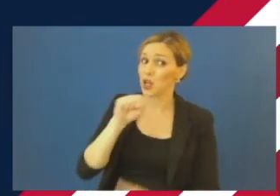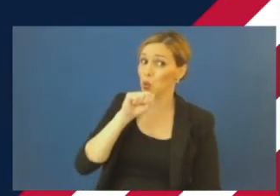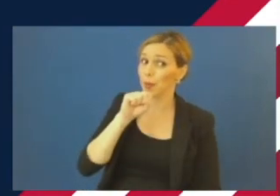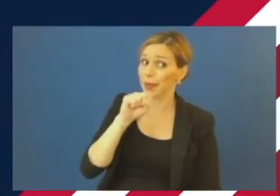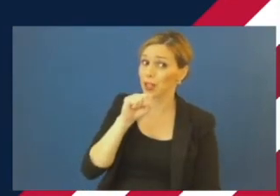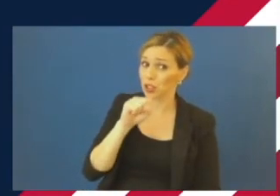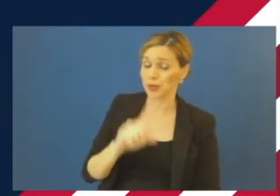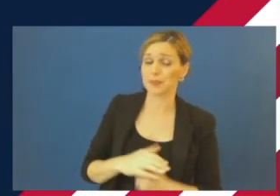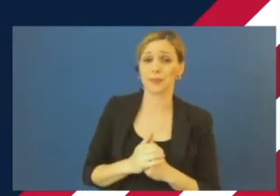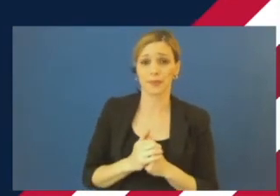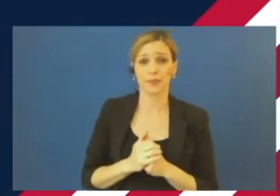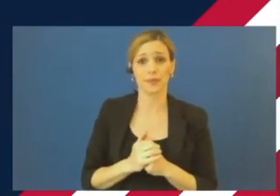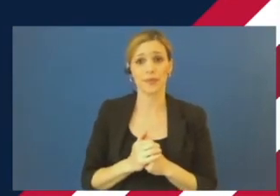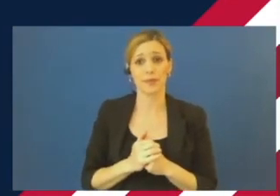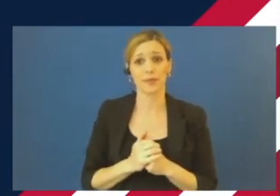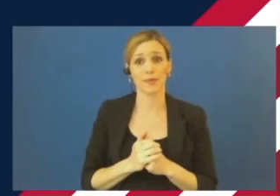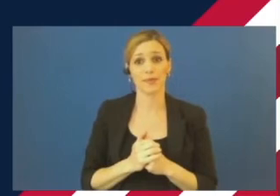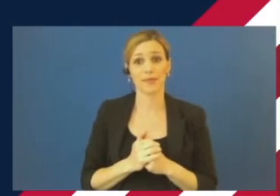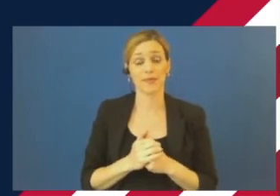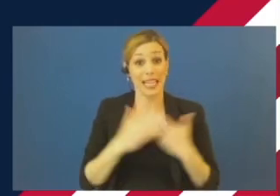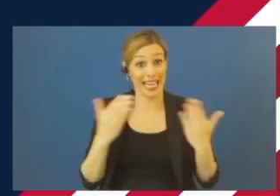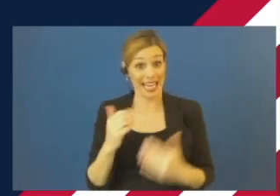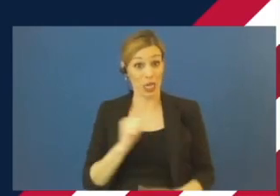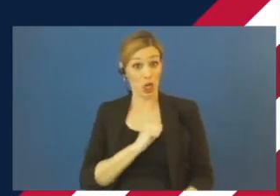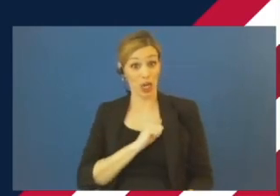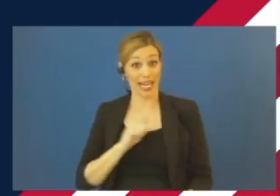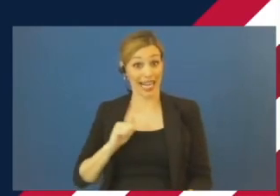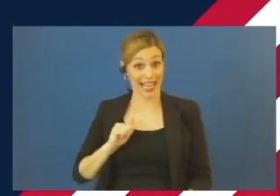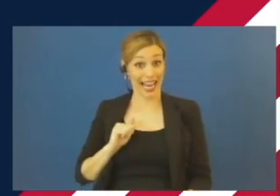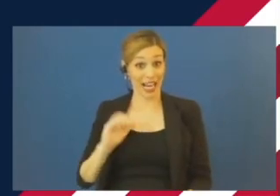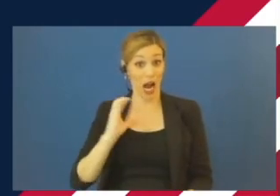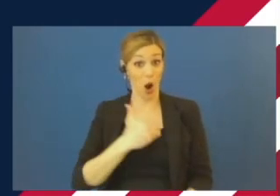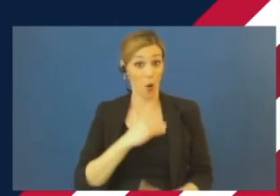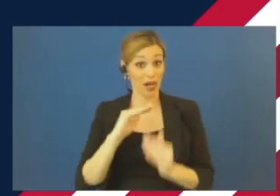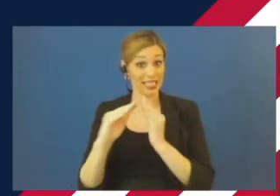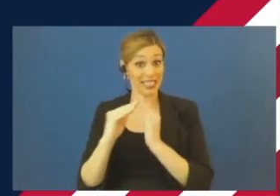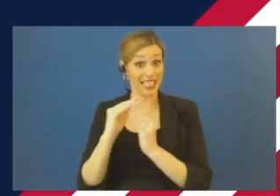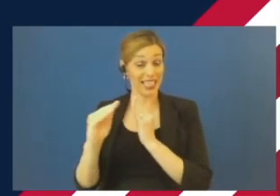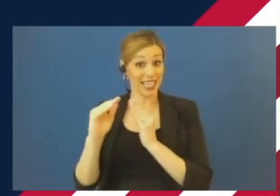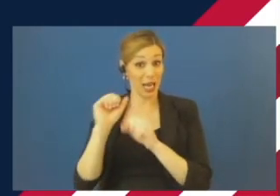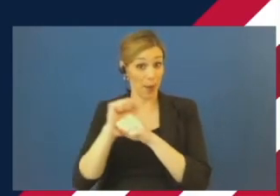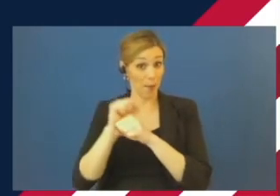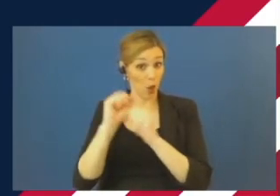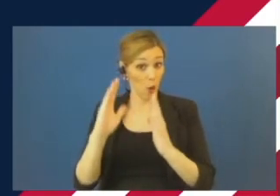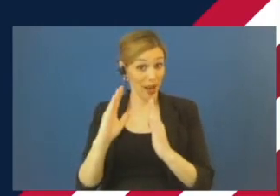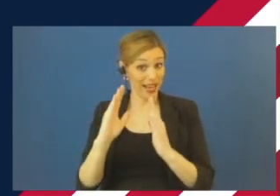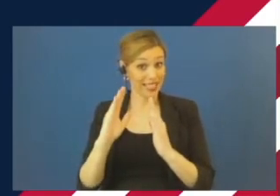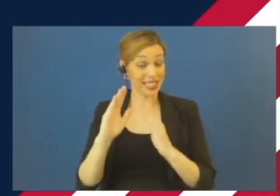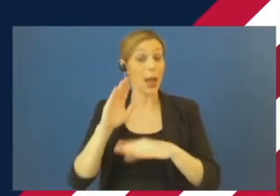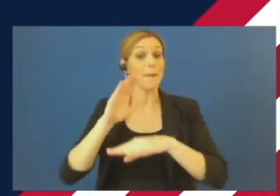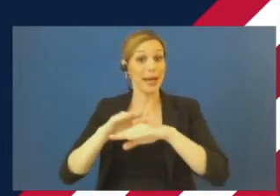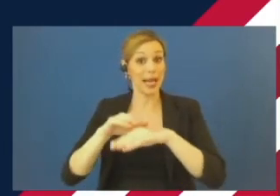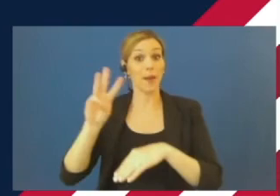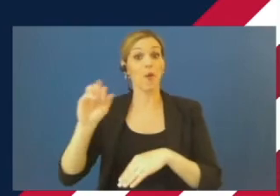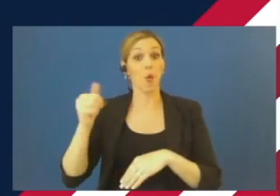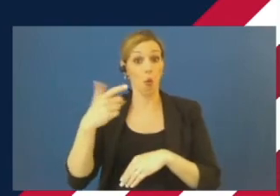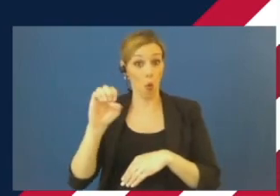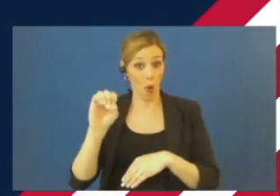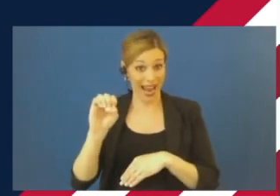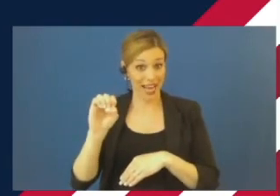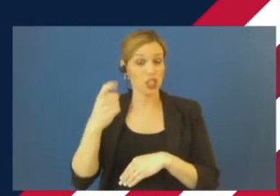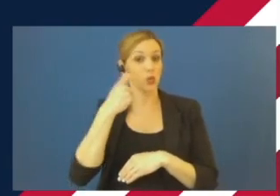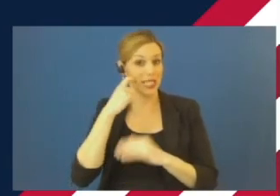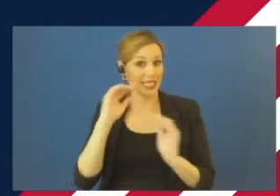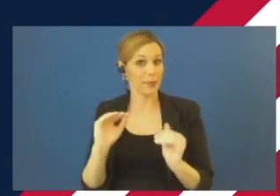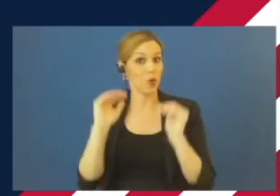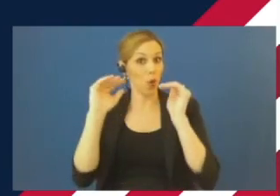our minimum wage for our City of Atlanta employees to $15 an hour, and it's been life-changing. Amen. Family, so thank you